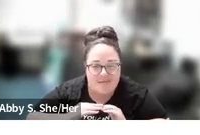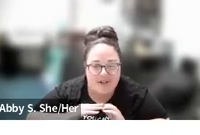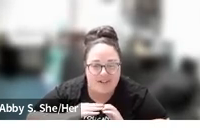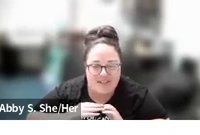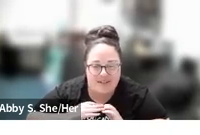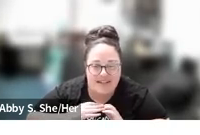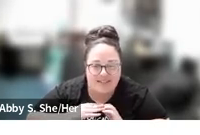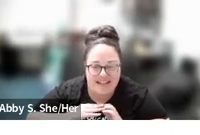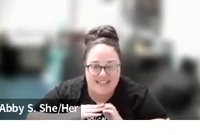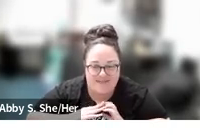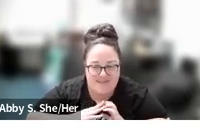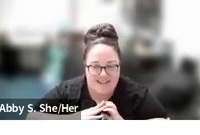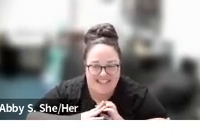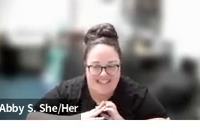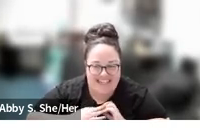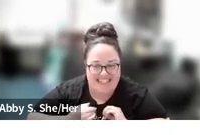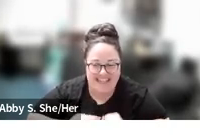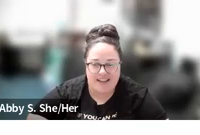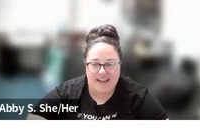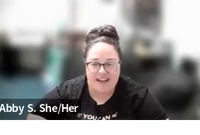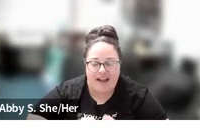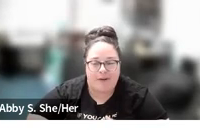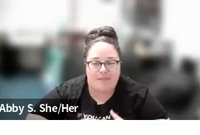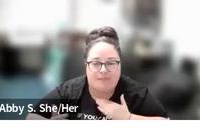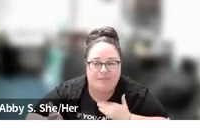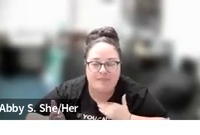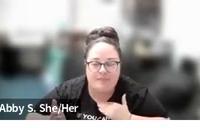Bethany just said it won't hurt to slow down. Lots of information. Thanks.